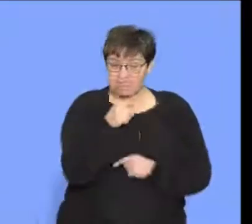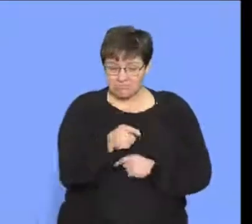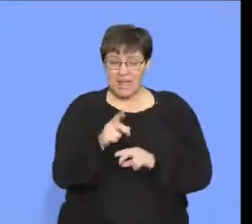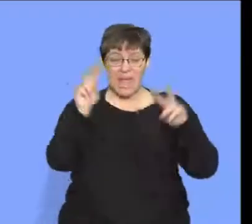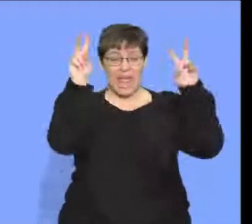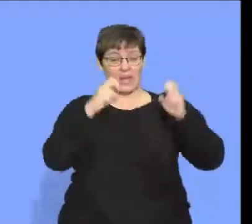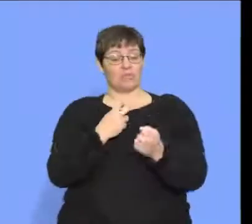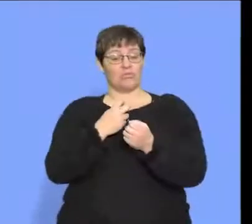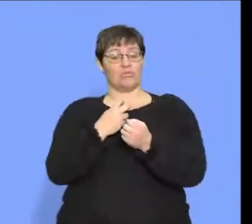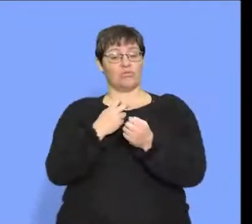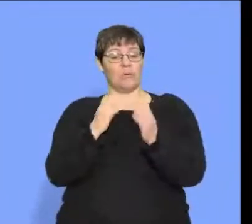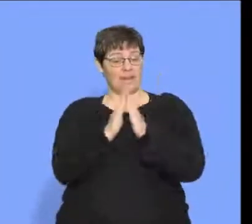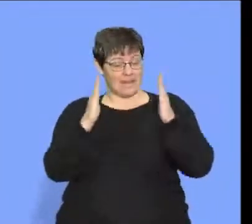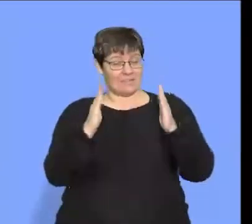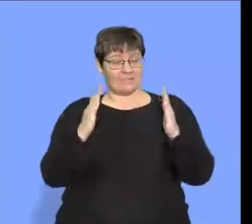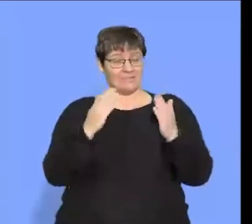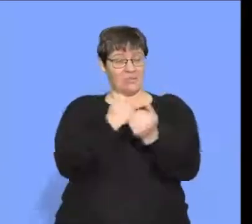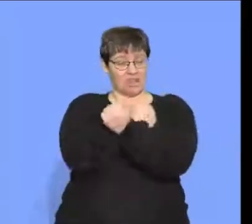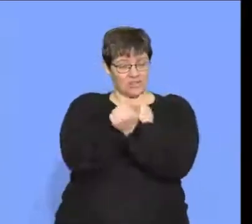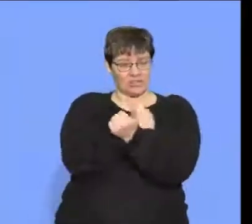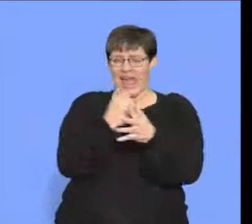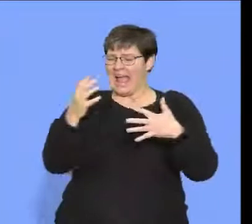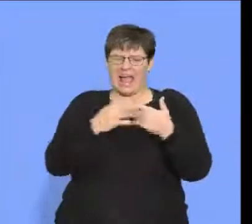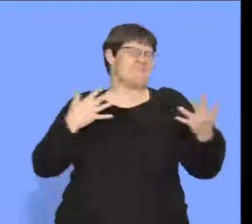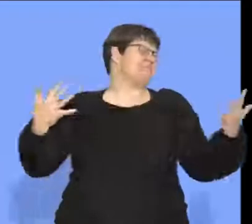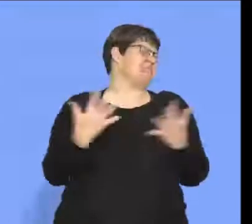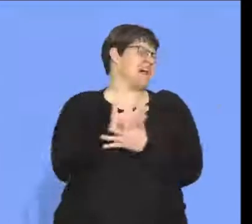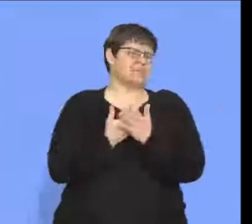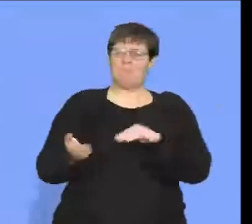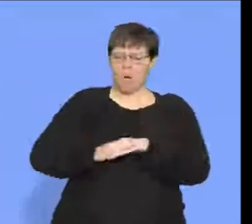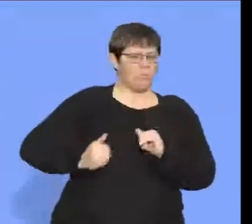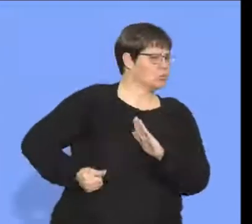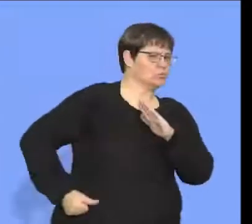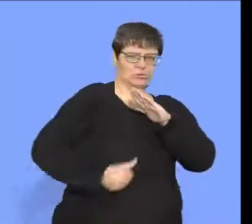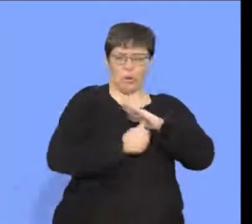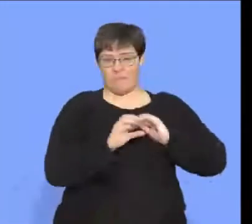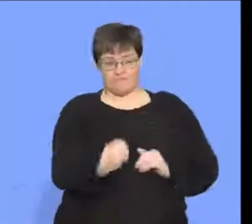that electromagnetic radiation travels at is as fast as anything can go.